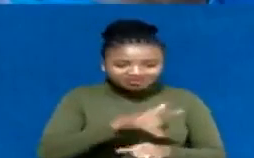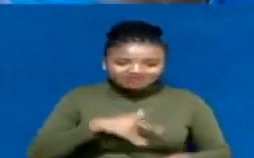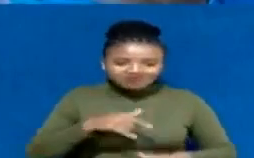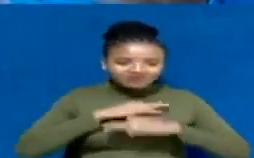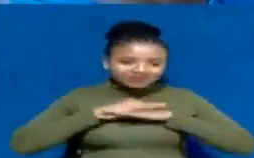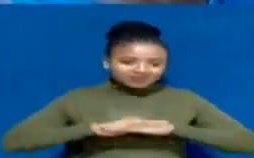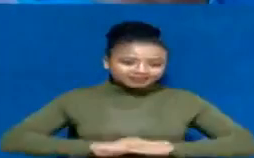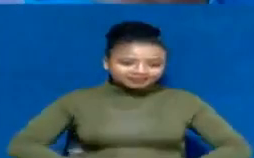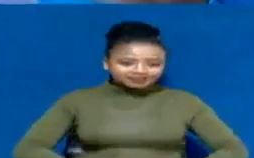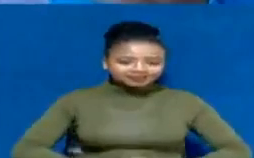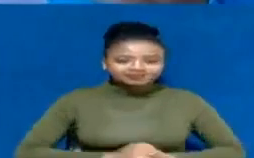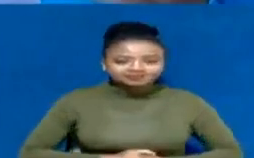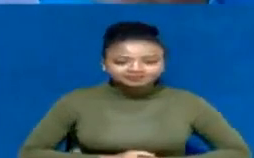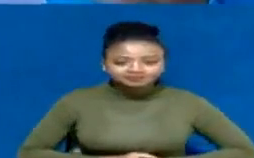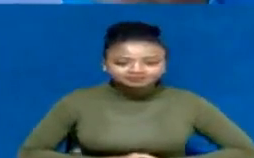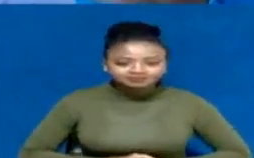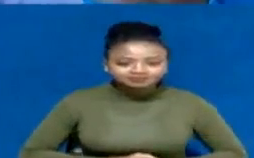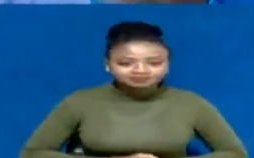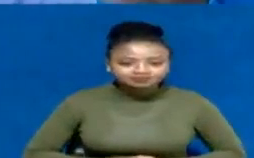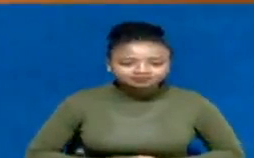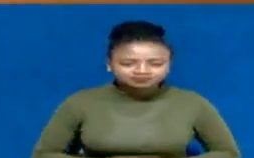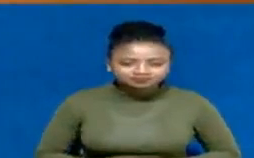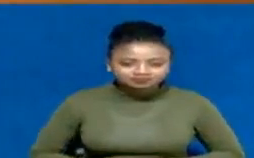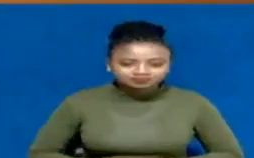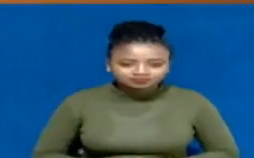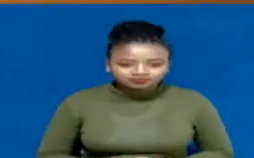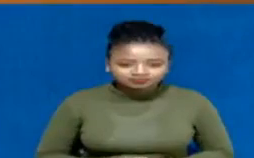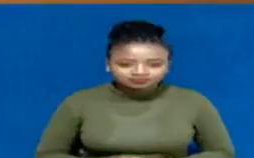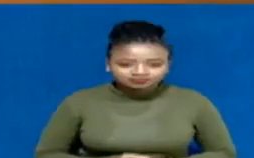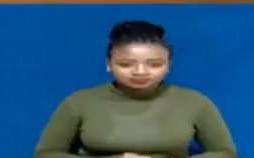shores of Lake Victoria. Take a look.